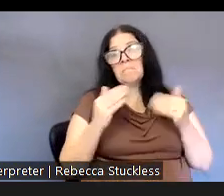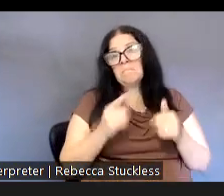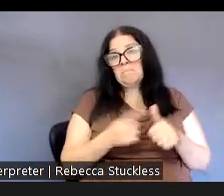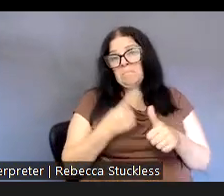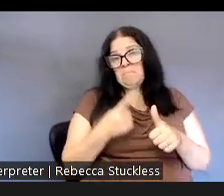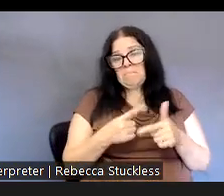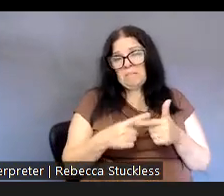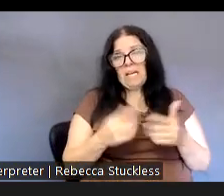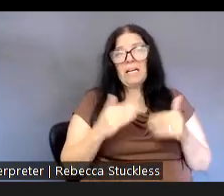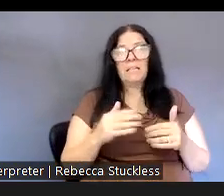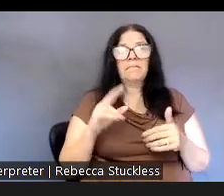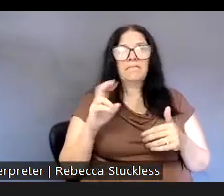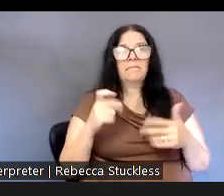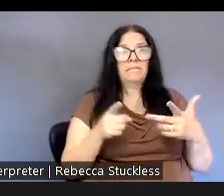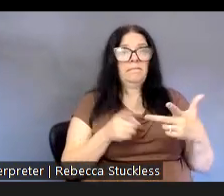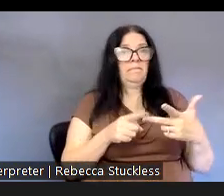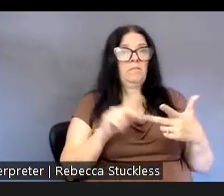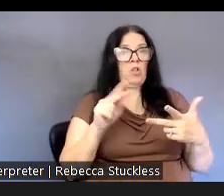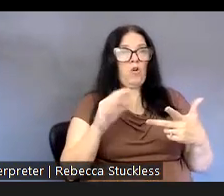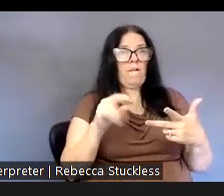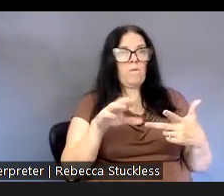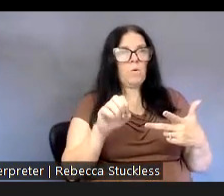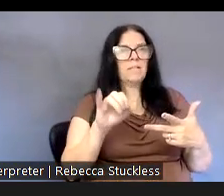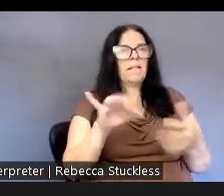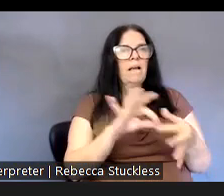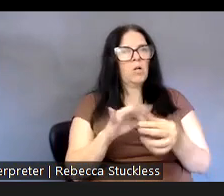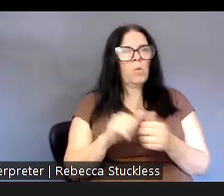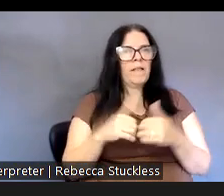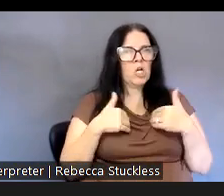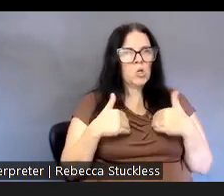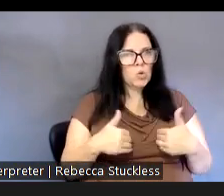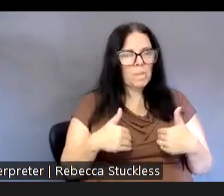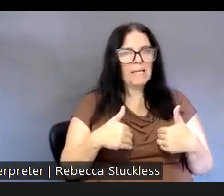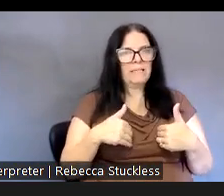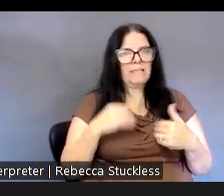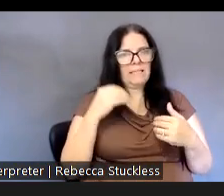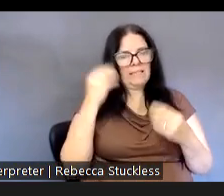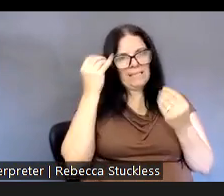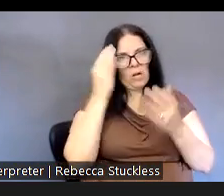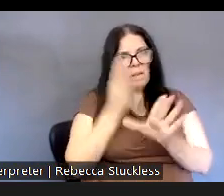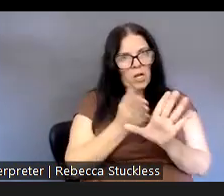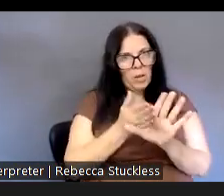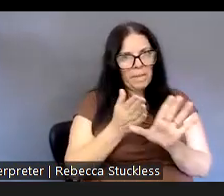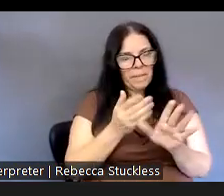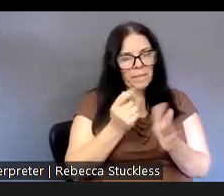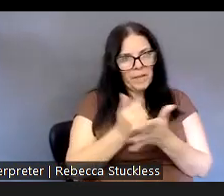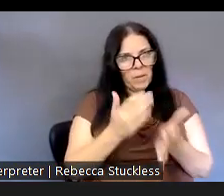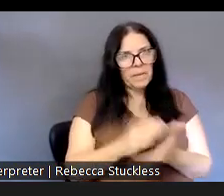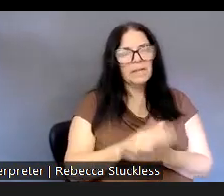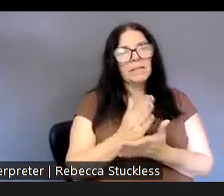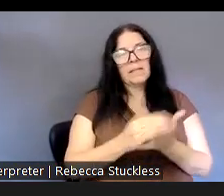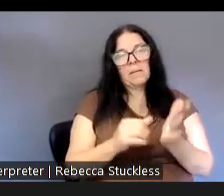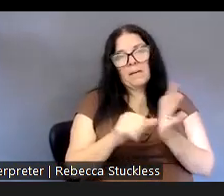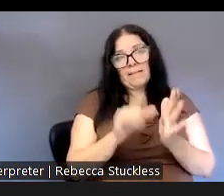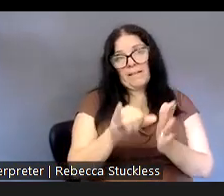been called the third force. That refers to humanistic psychotherapy. A couple emphases of this